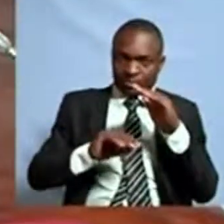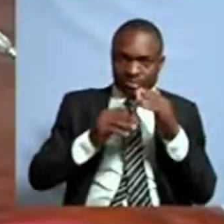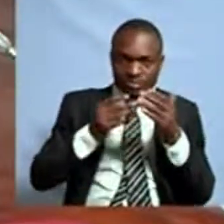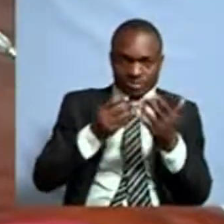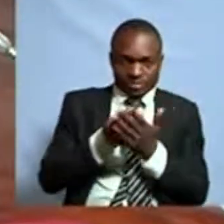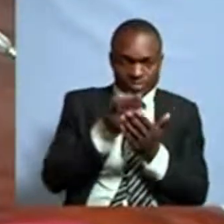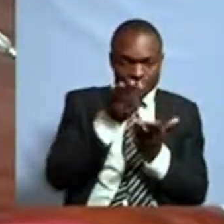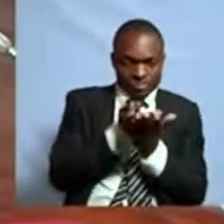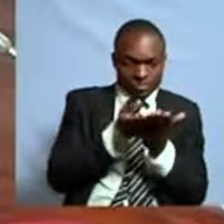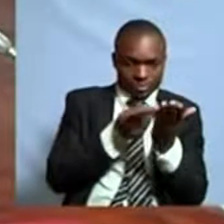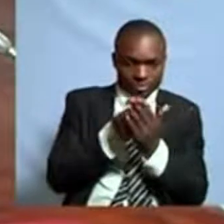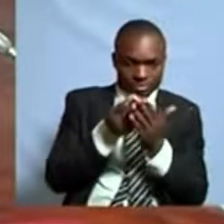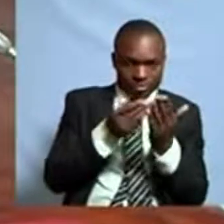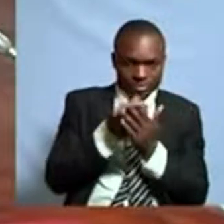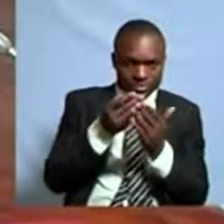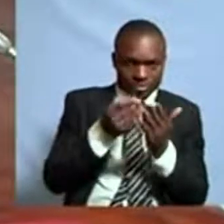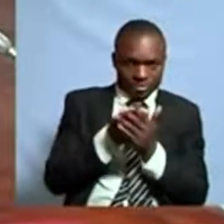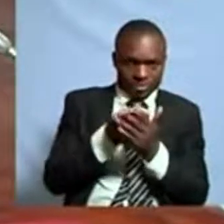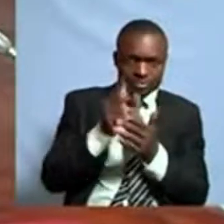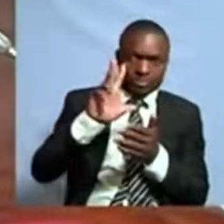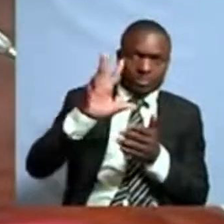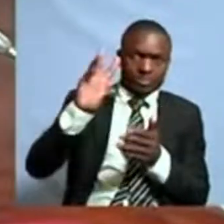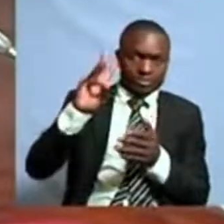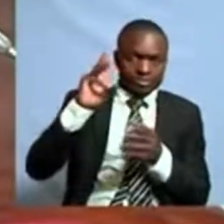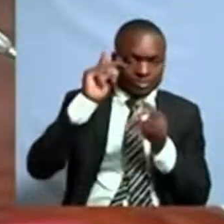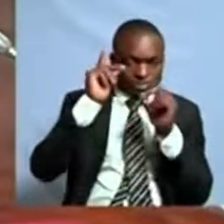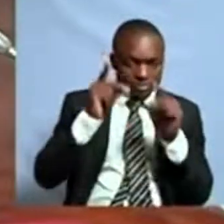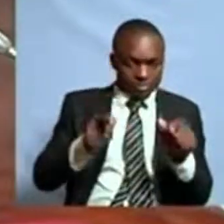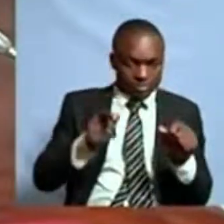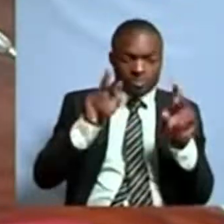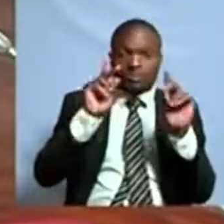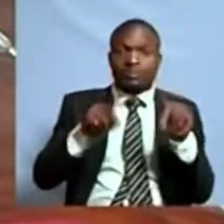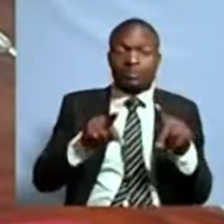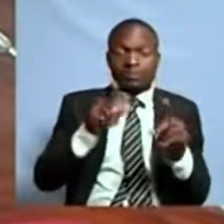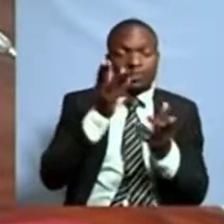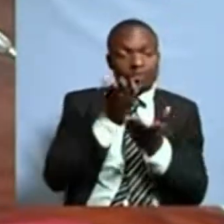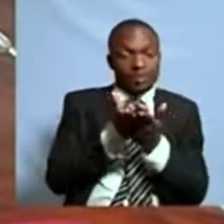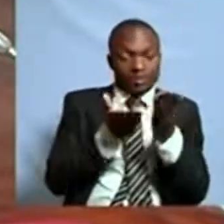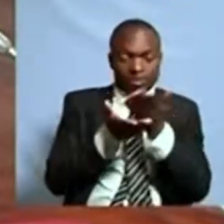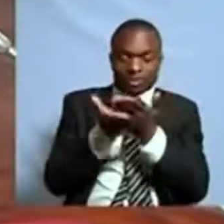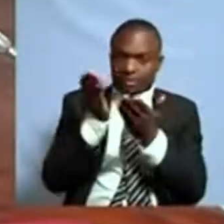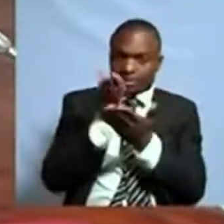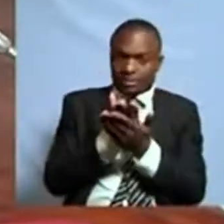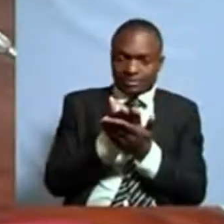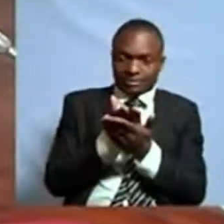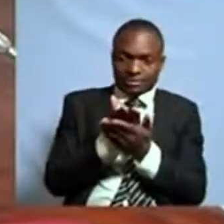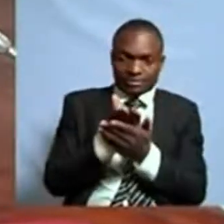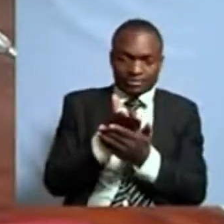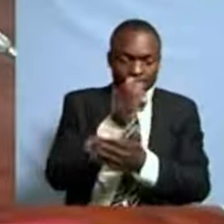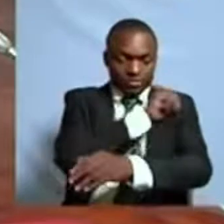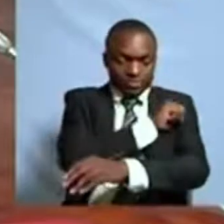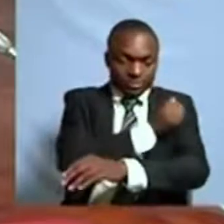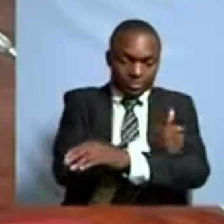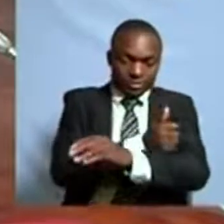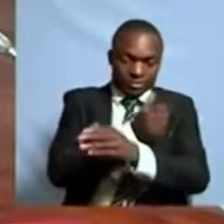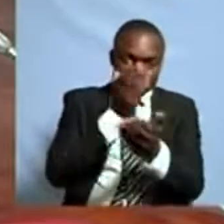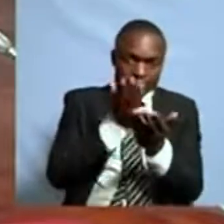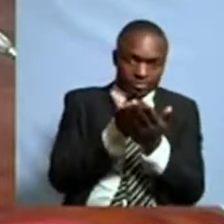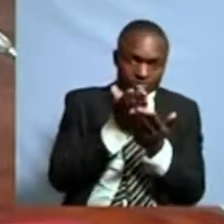that person attains a minimum of 36 and has made contributions to the existing fund, we propose the